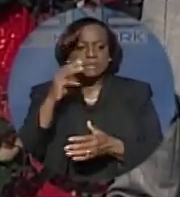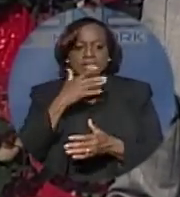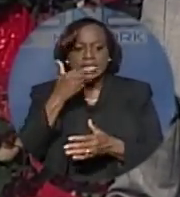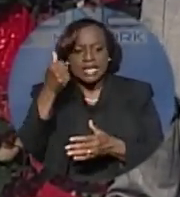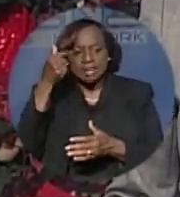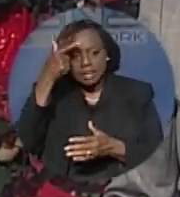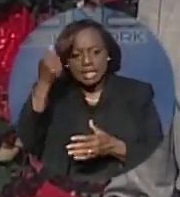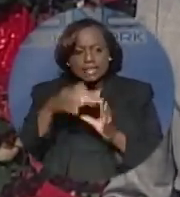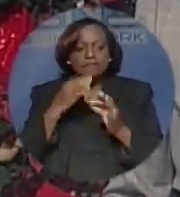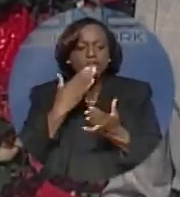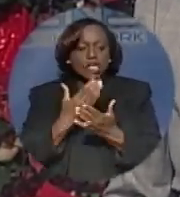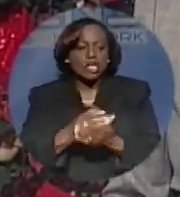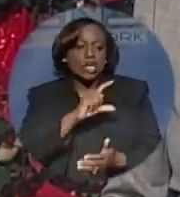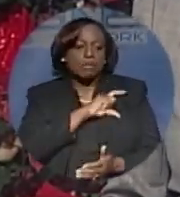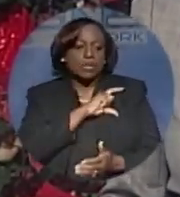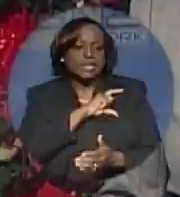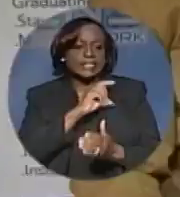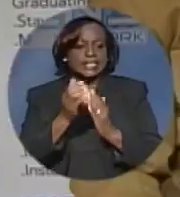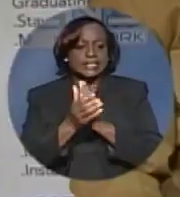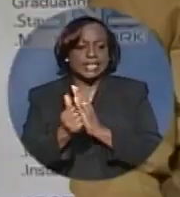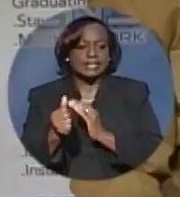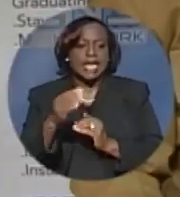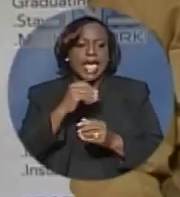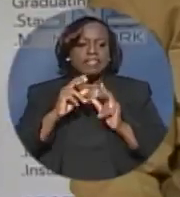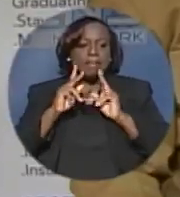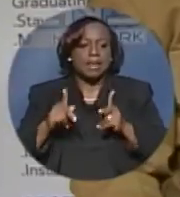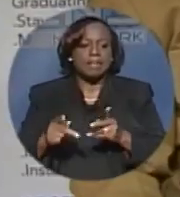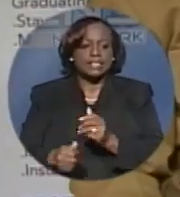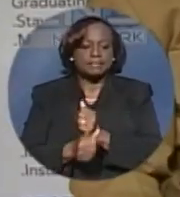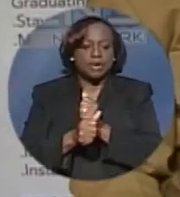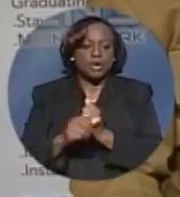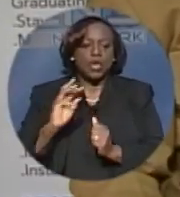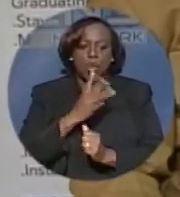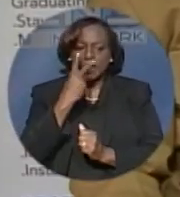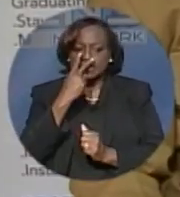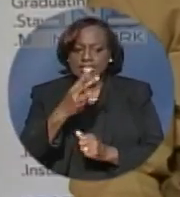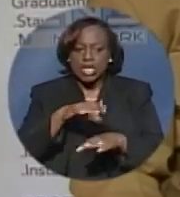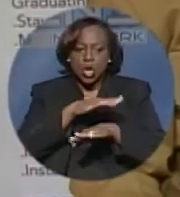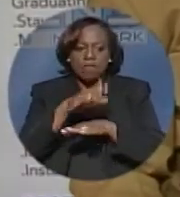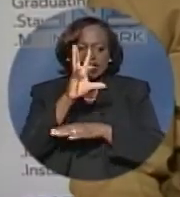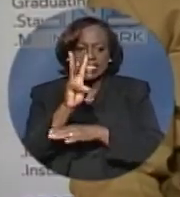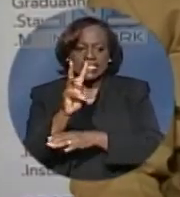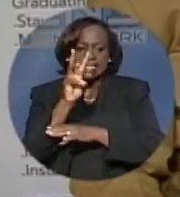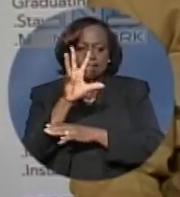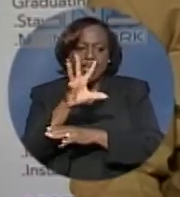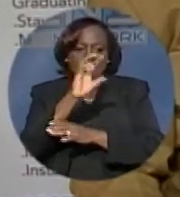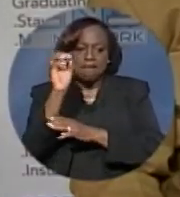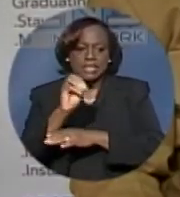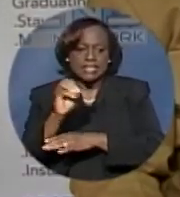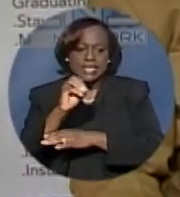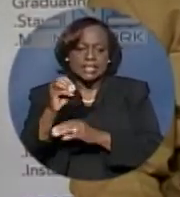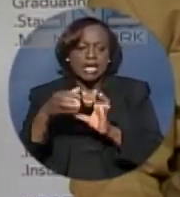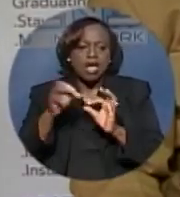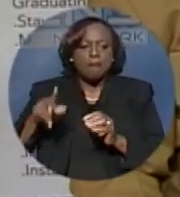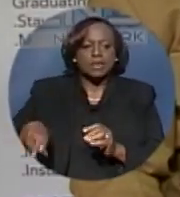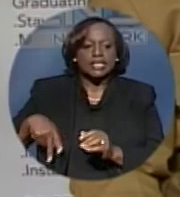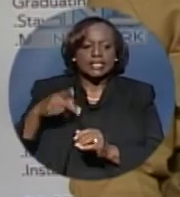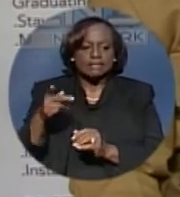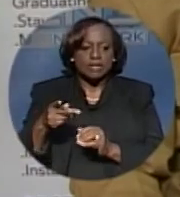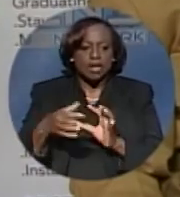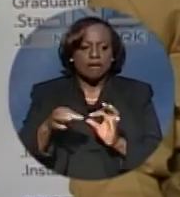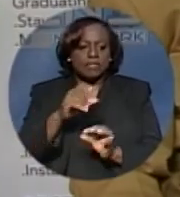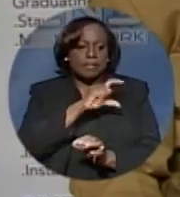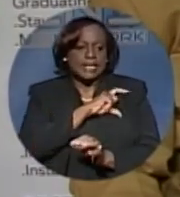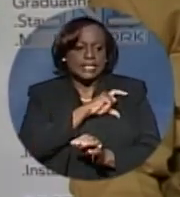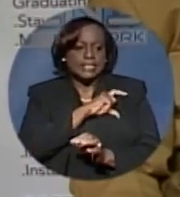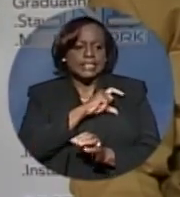public support. We have seen over a 65% in the productivity of the officers in the recovery of firearms thus